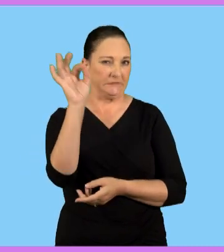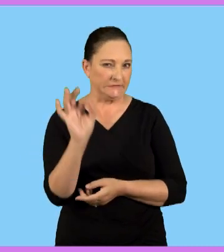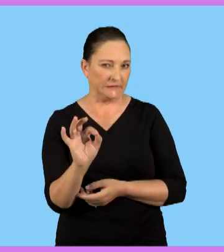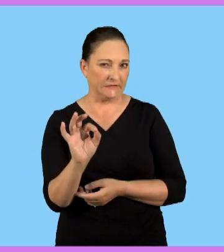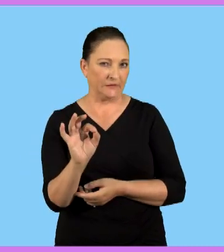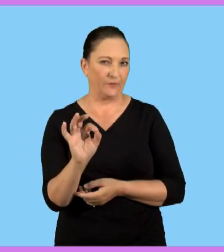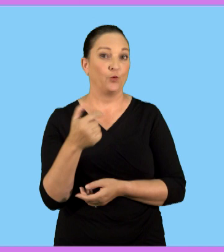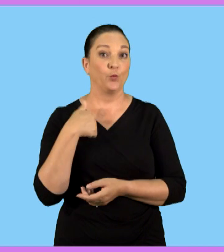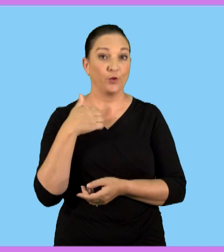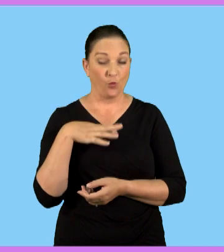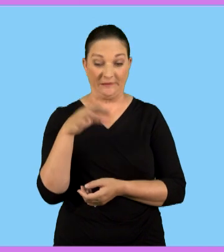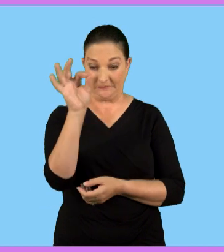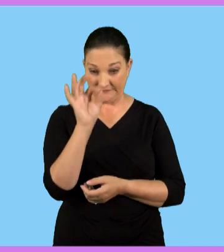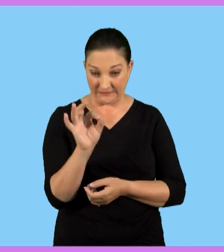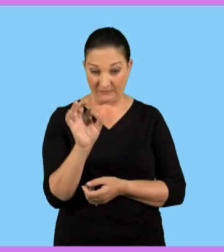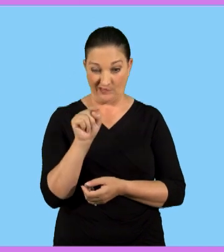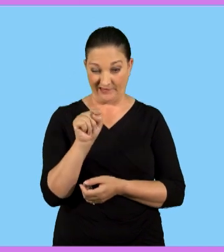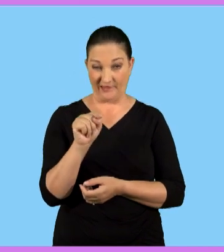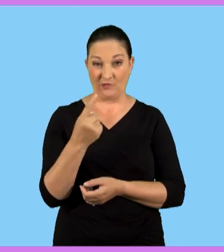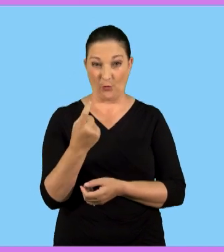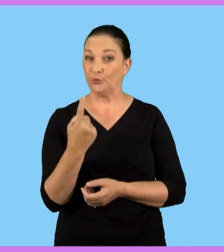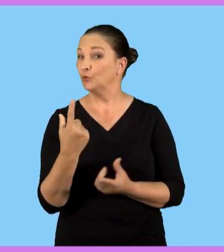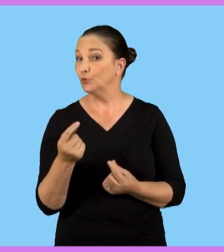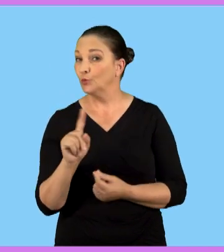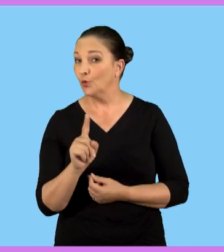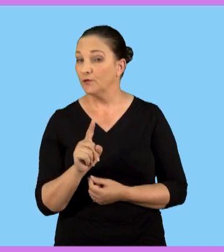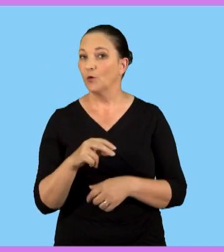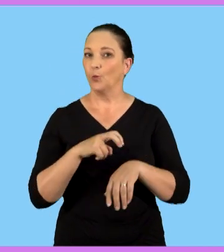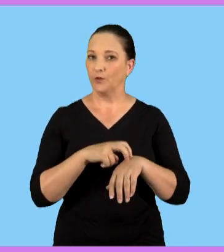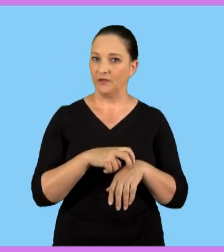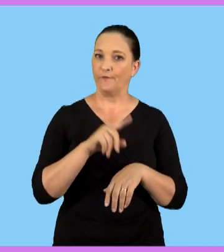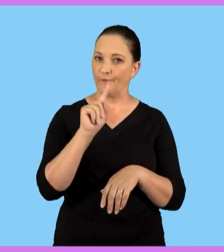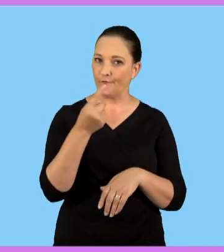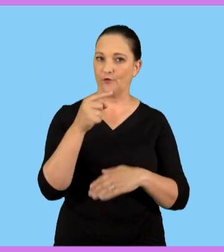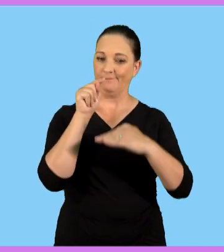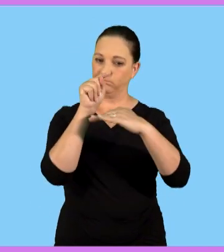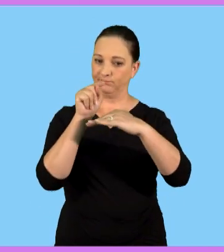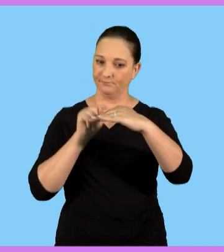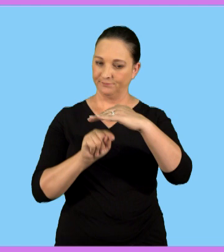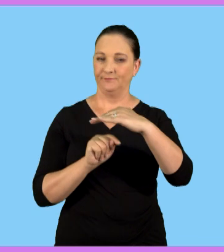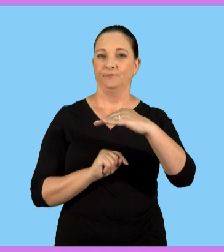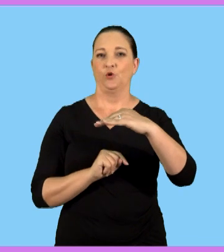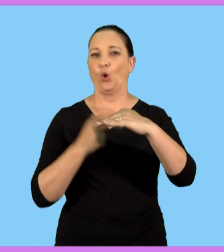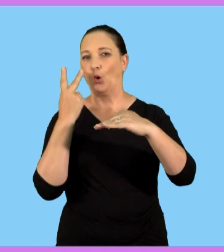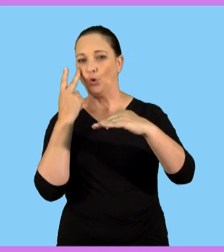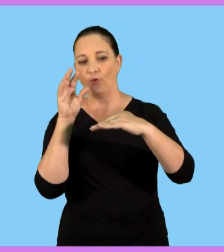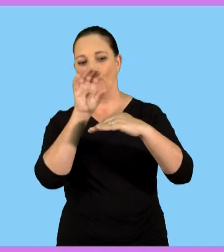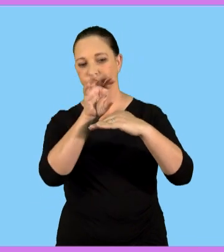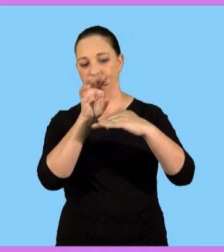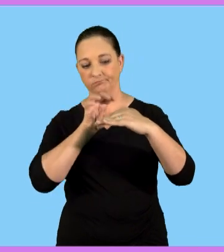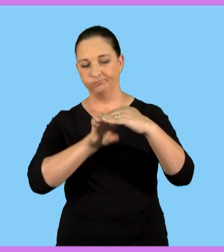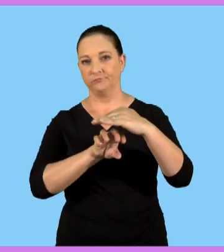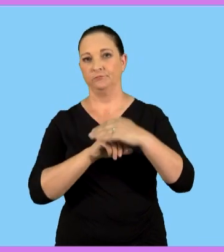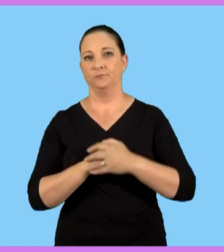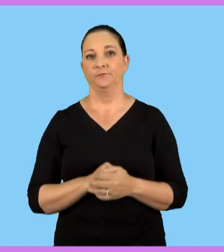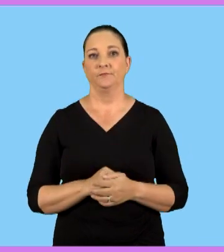we know we need the percentage symbol, which is that one. And before we can do that, we need the fraction. So